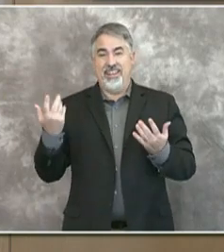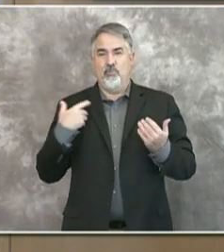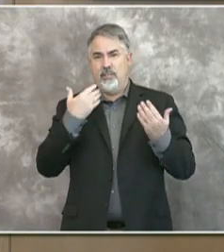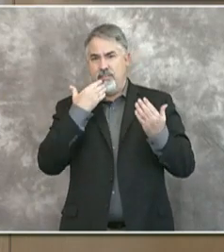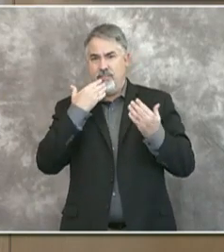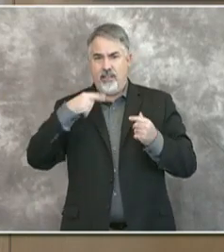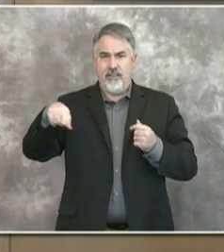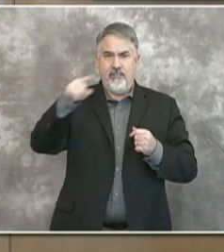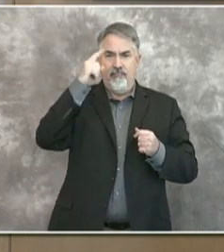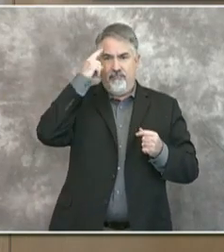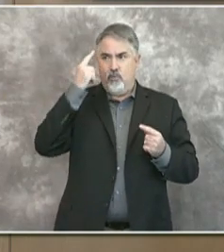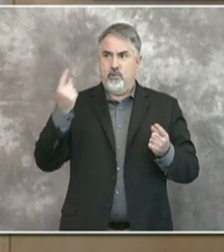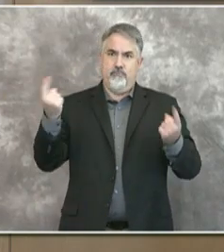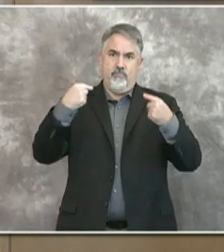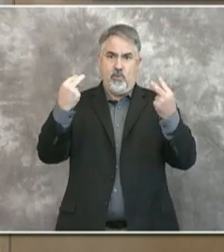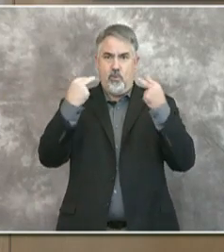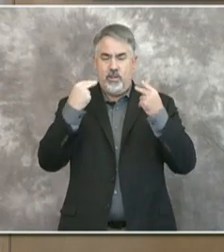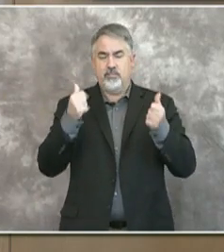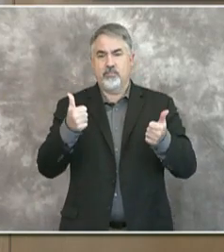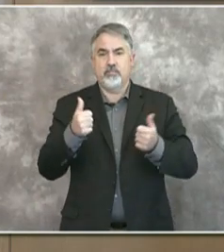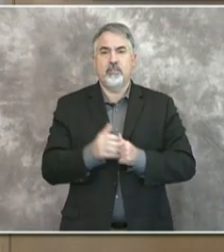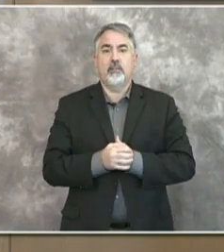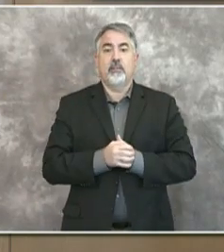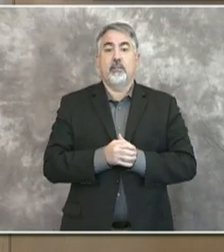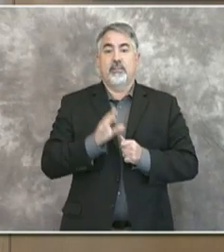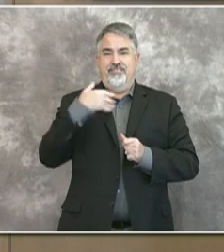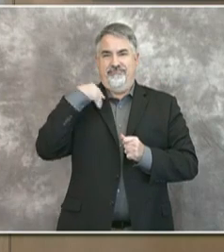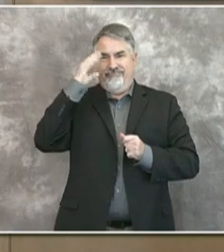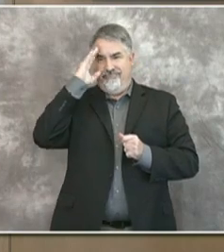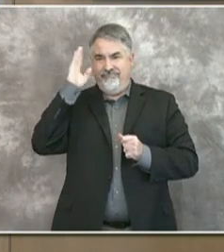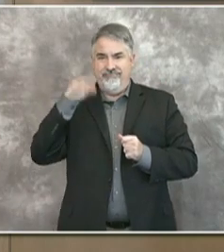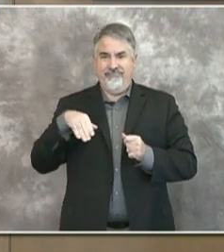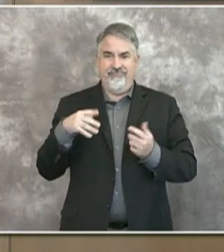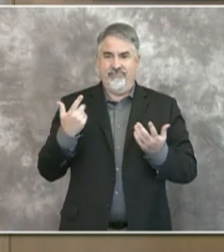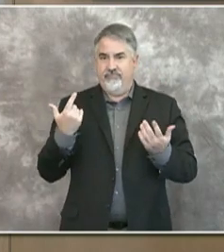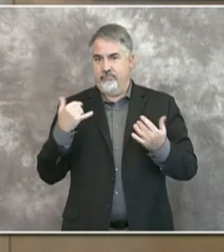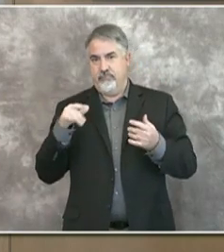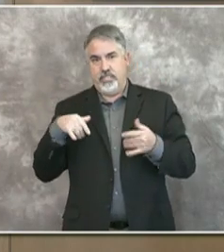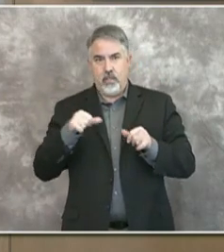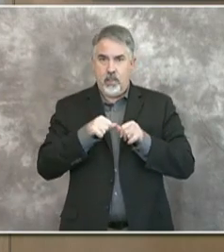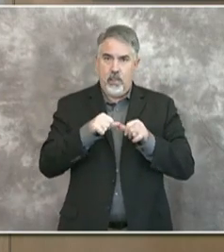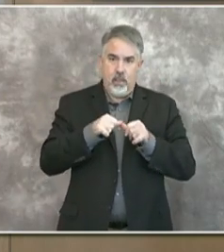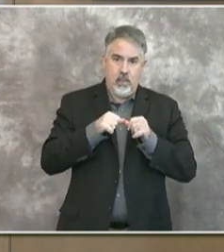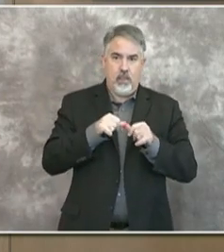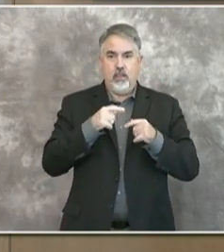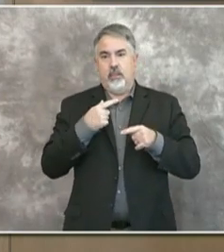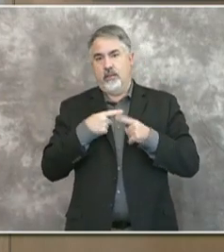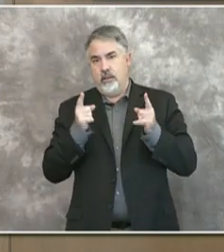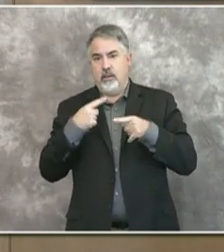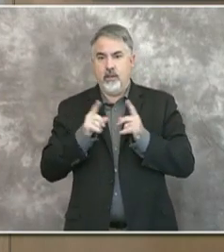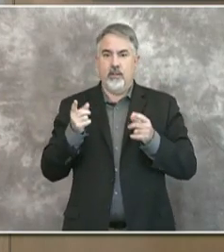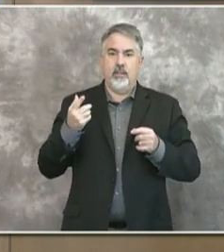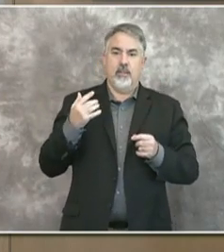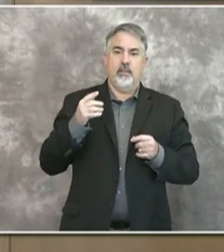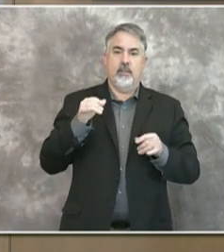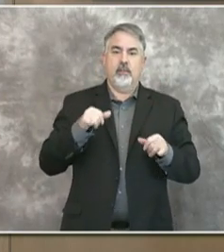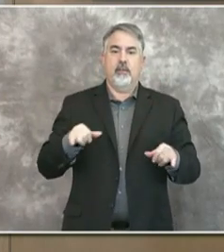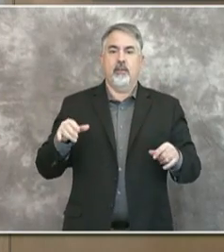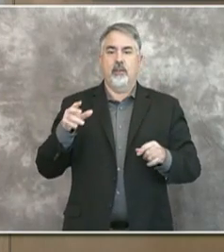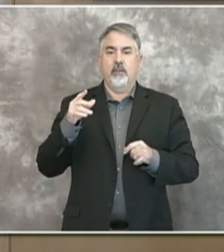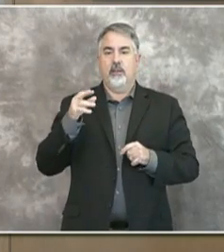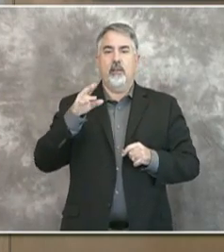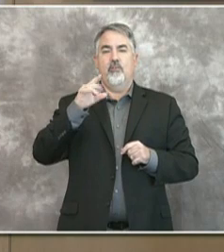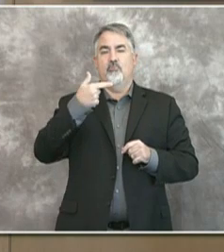us. I know that this crisis has continued, and it started to feel a lot like Groundhog Day, where every day seems to be